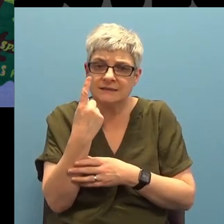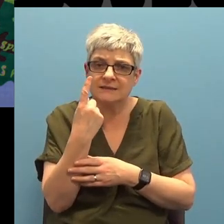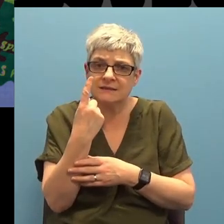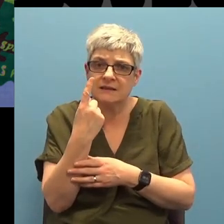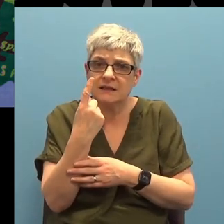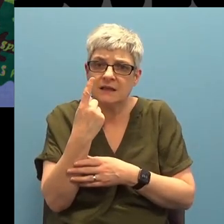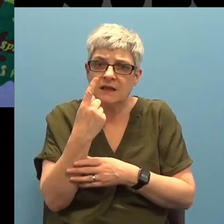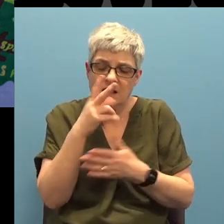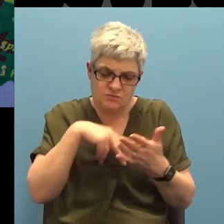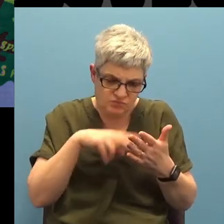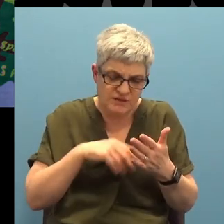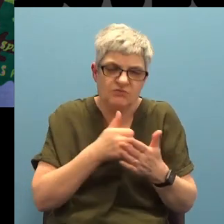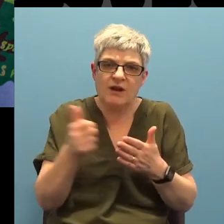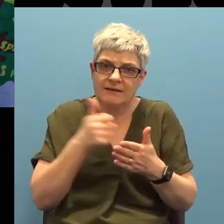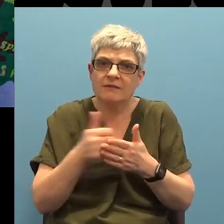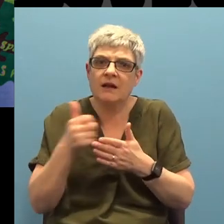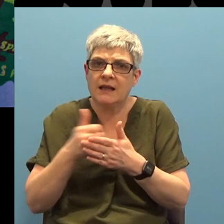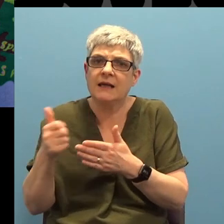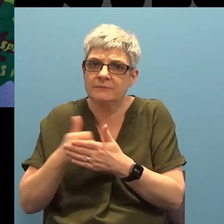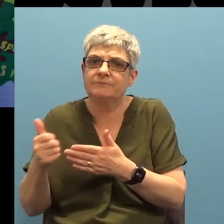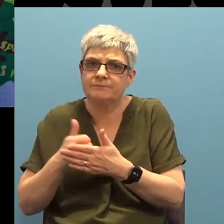and reading more regularly.